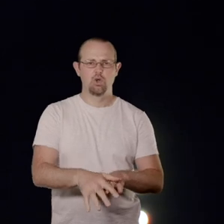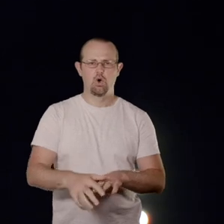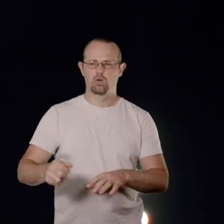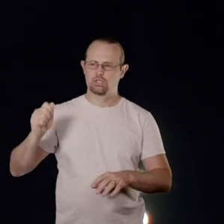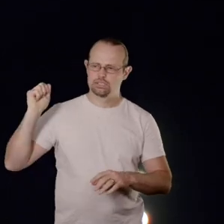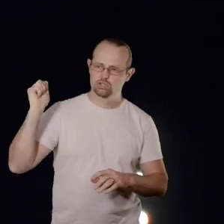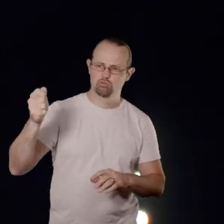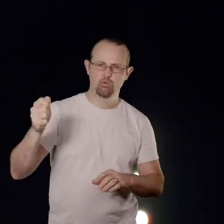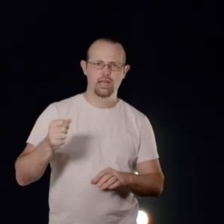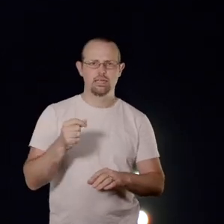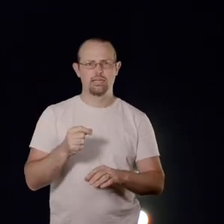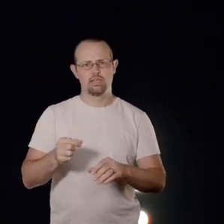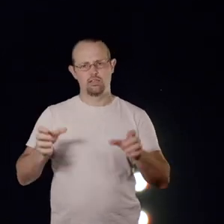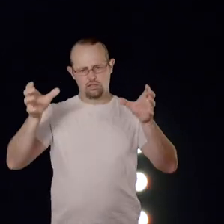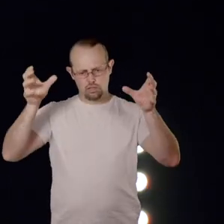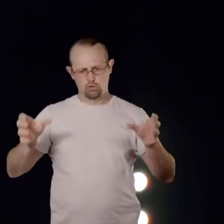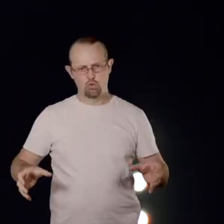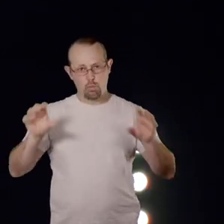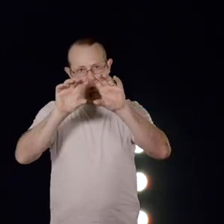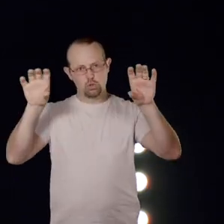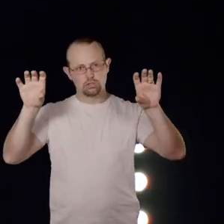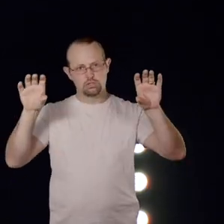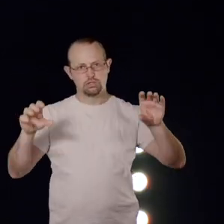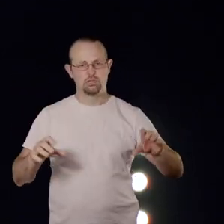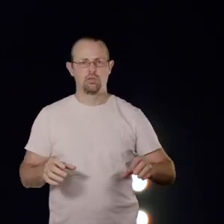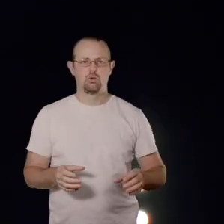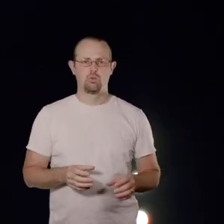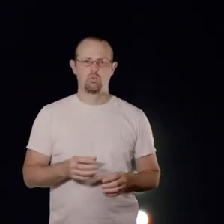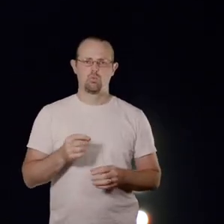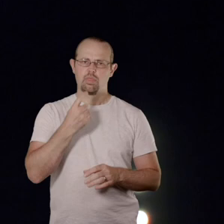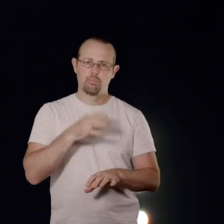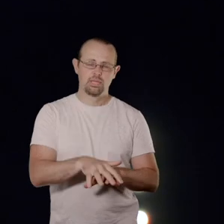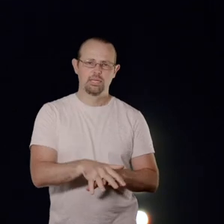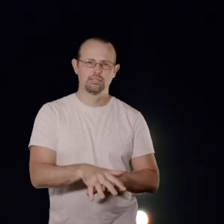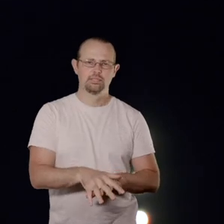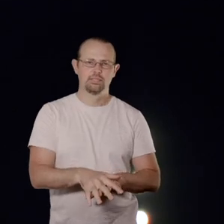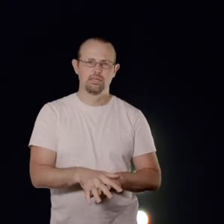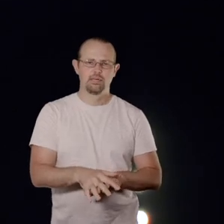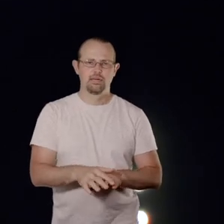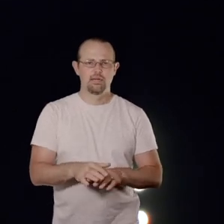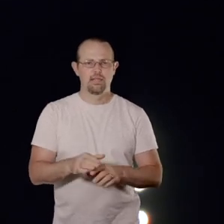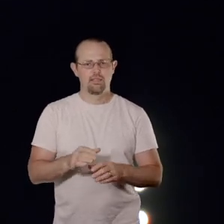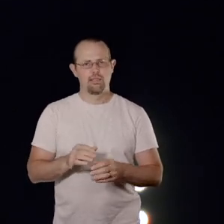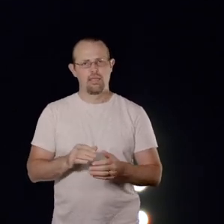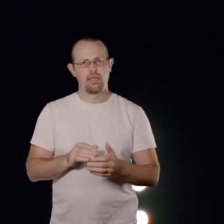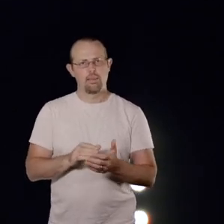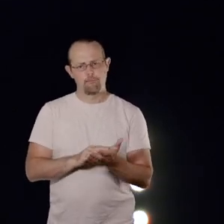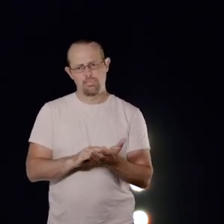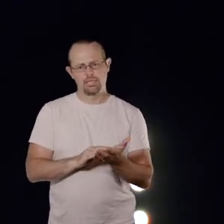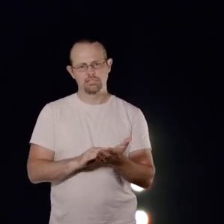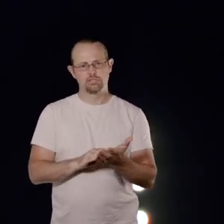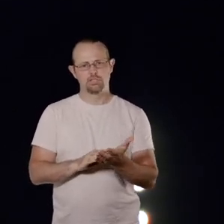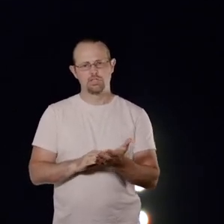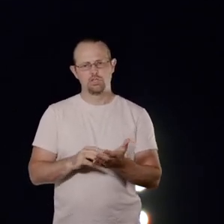means you're applying something. It actually is describing the fact that you've assigned this